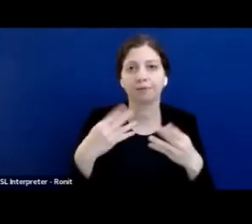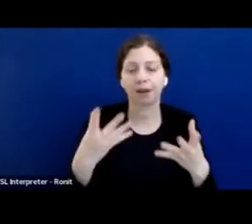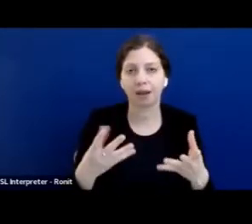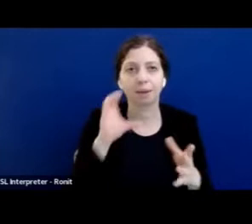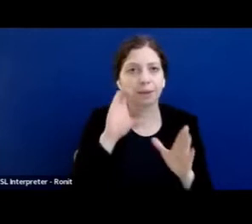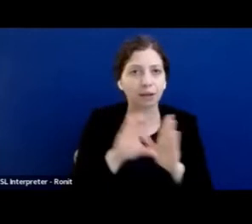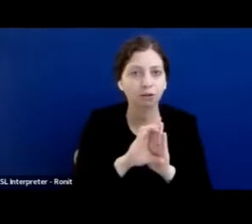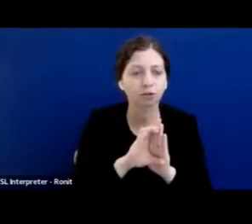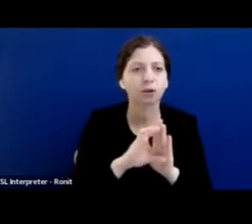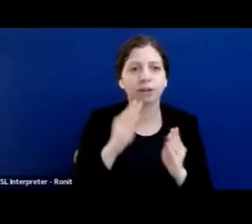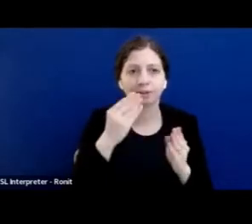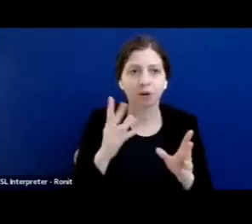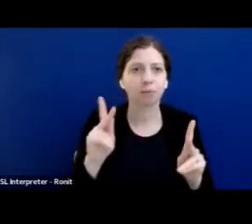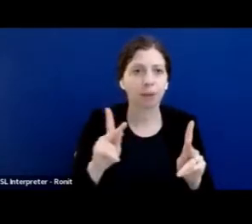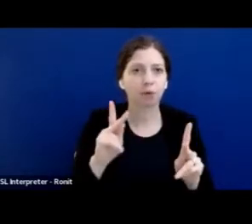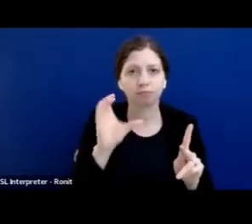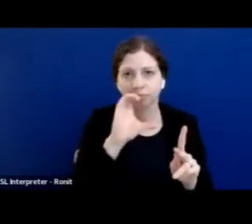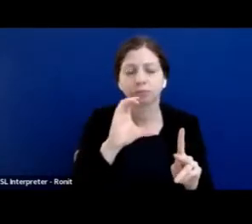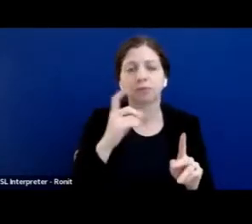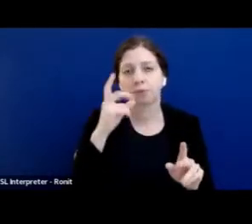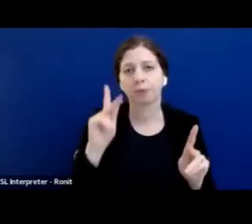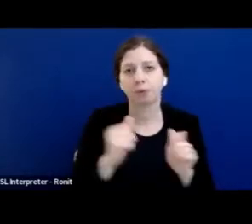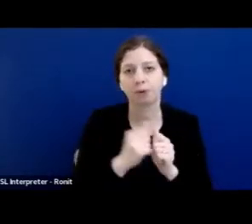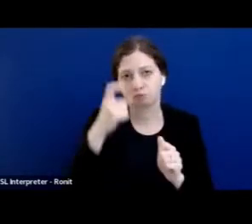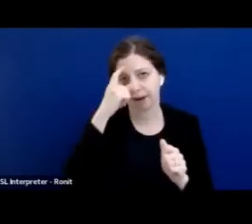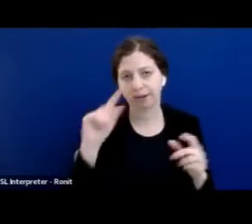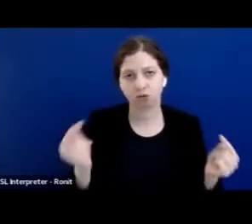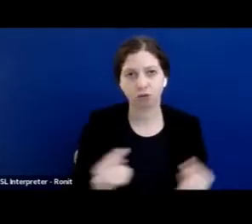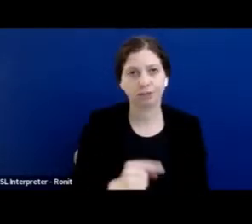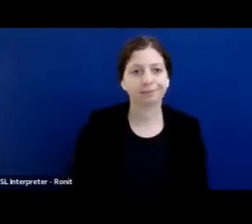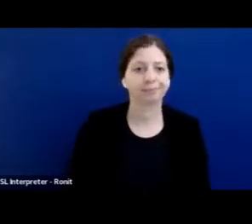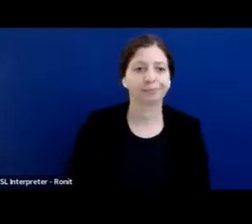by people interested in brain injury. Slide, please.